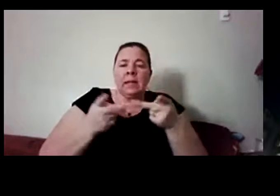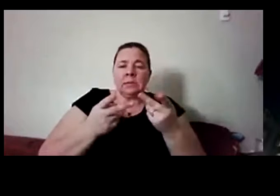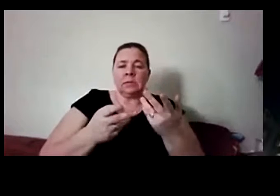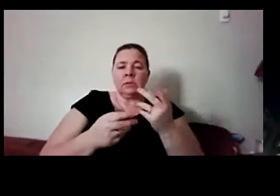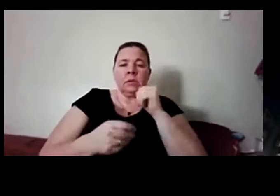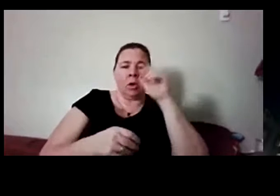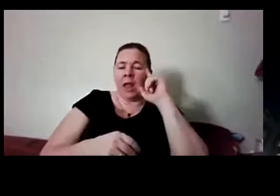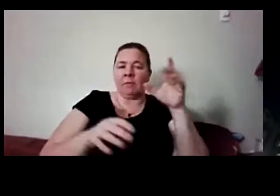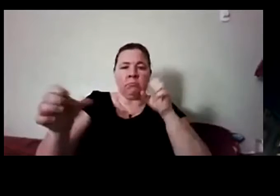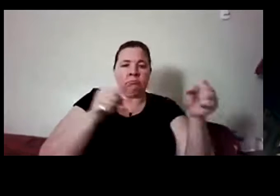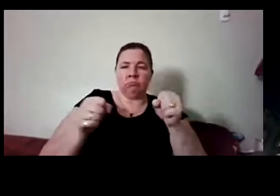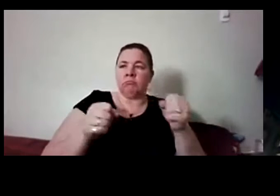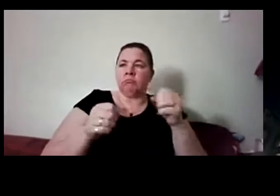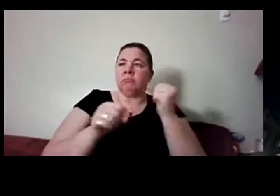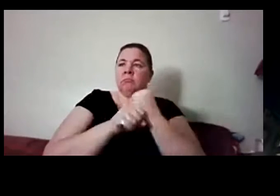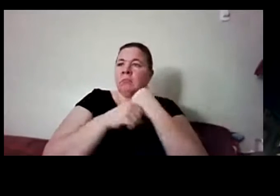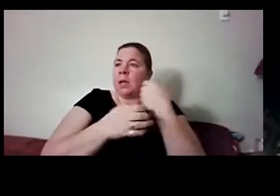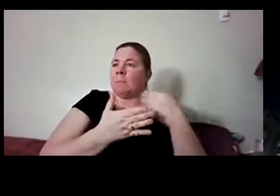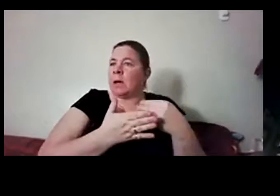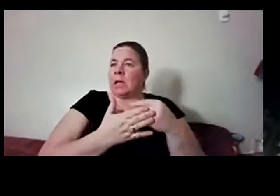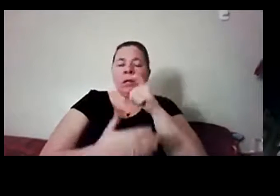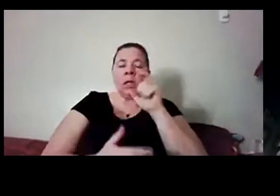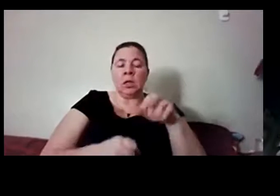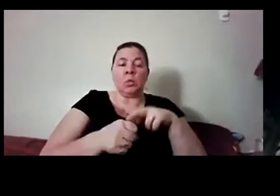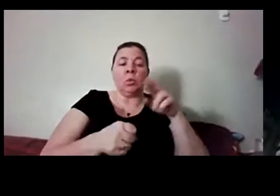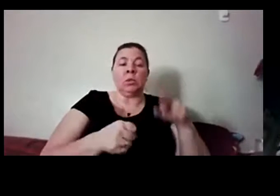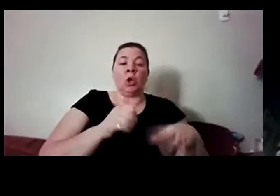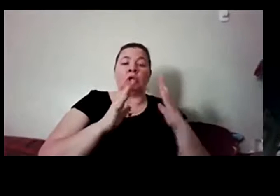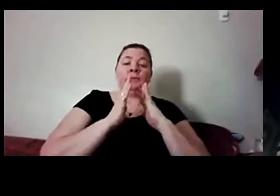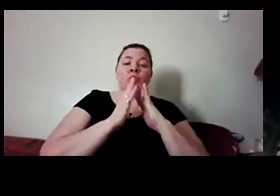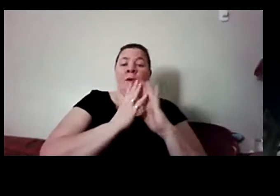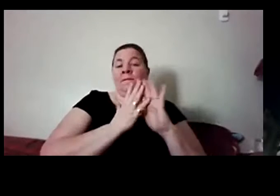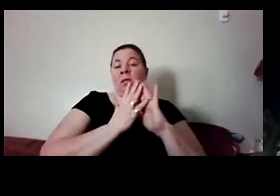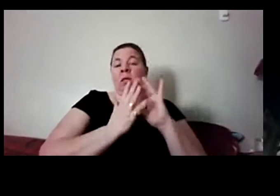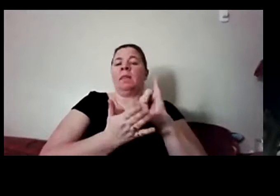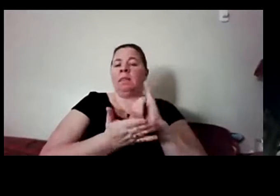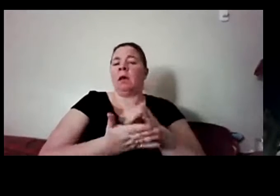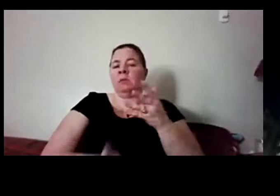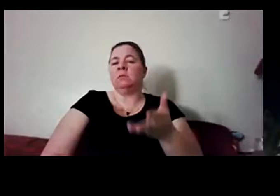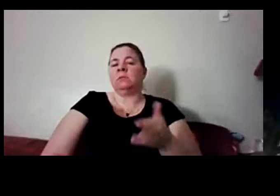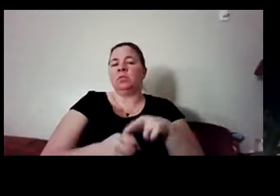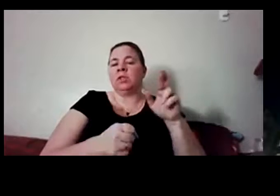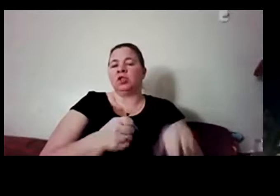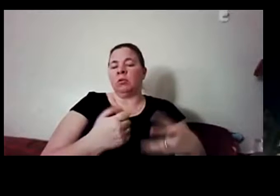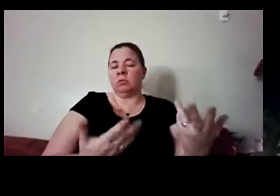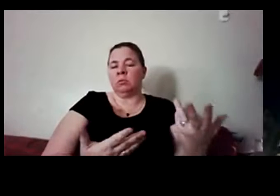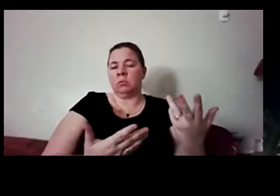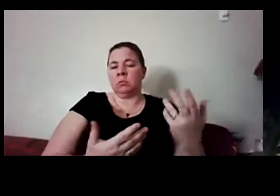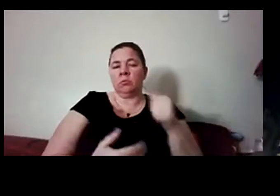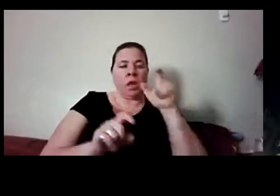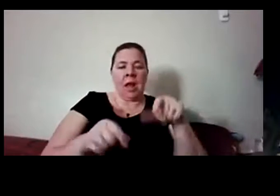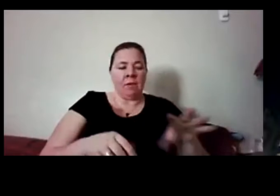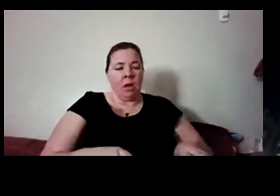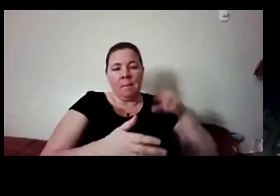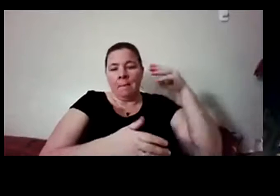to recruit to make money. That is as a result of traffic, guys. You don't have to come out of pocket